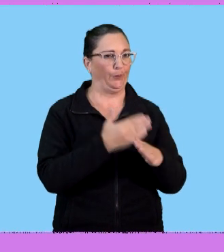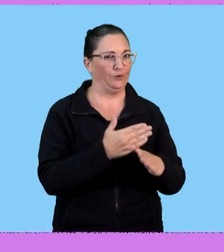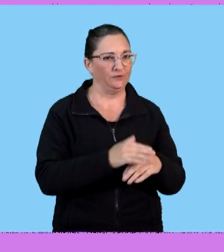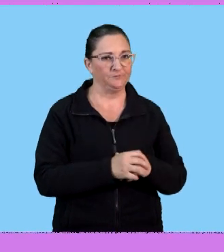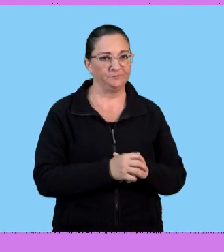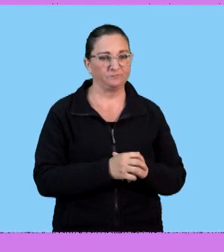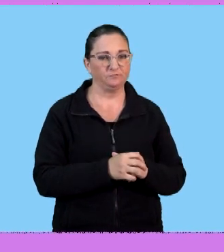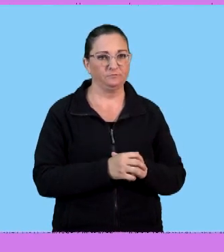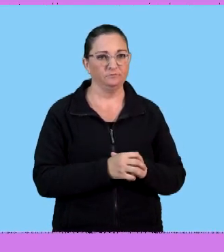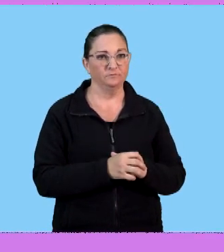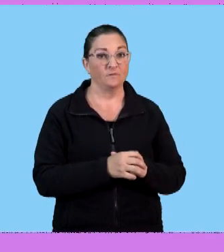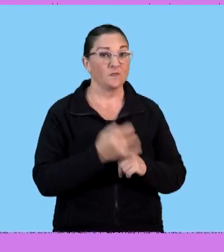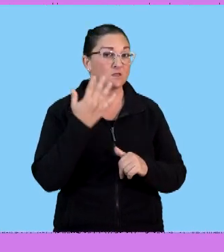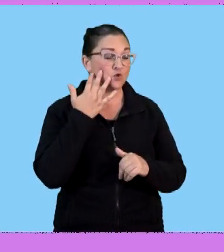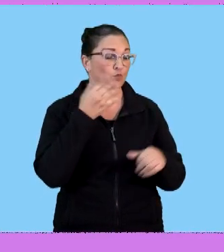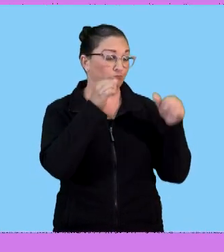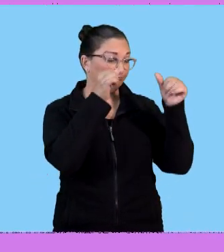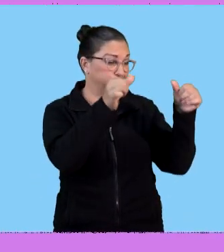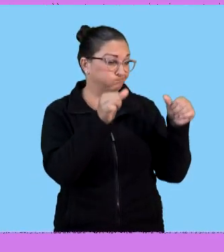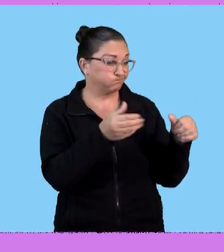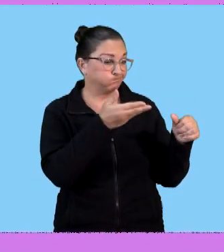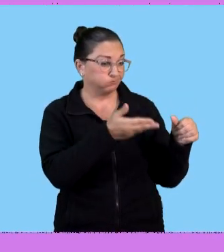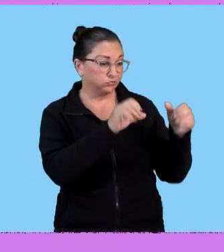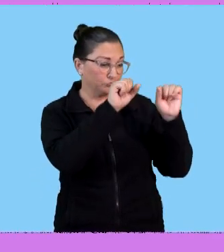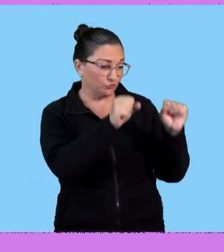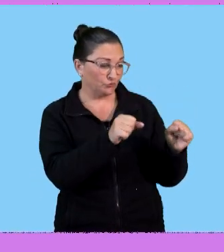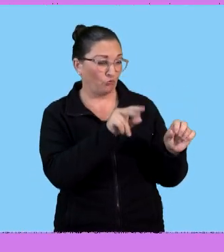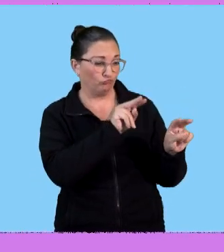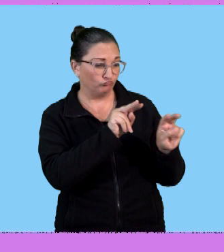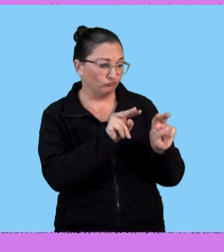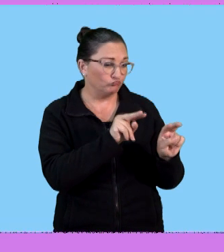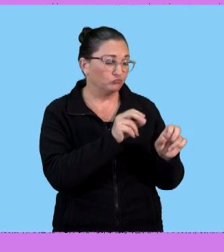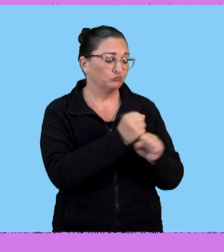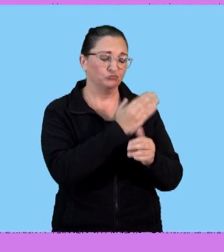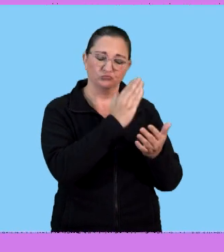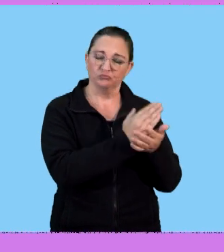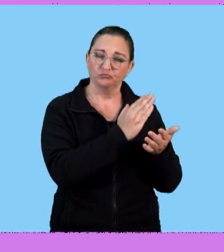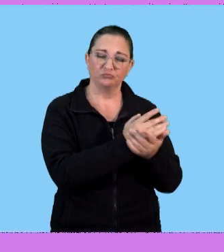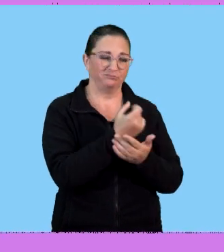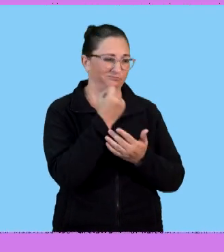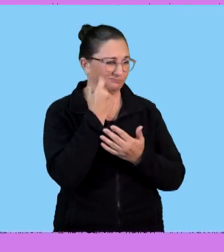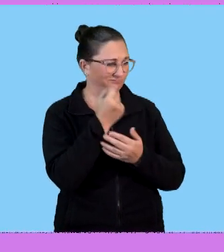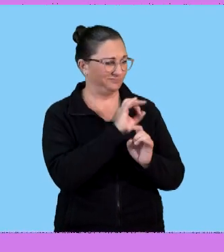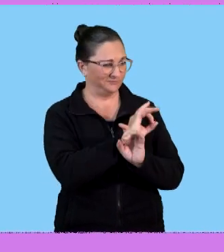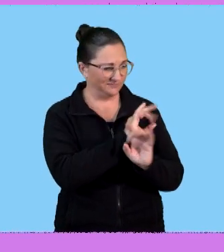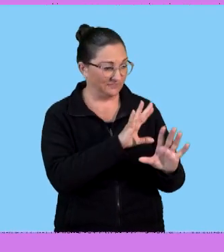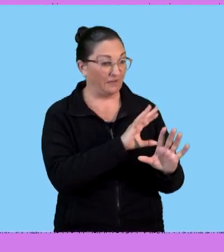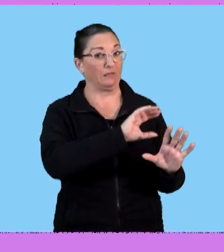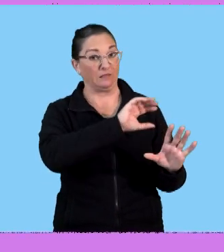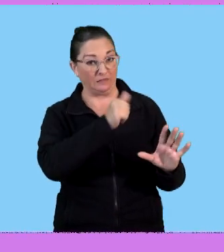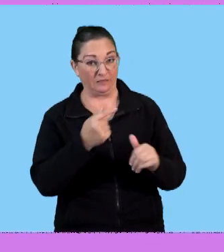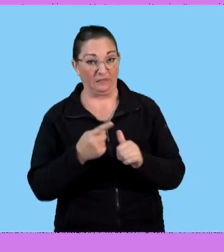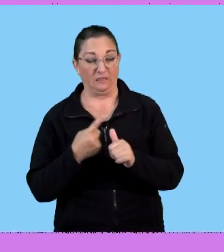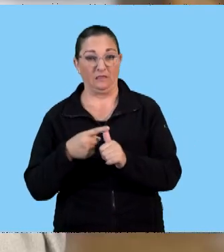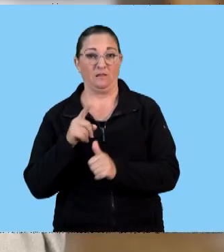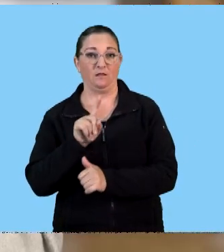successfully. Then familiarize yourself with the shape or the picture and the context before you start answering